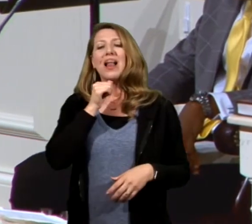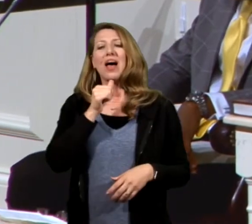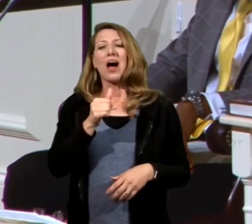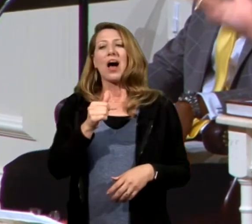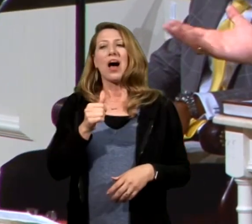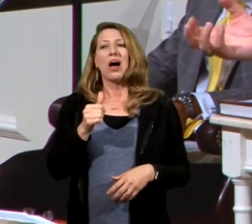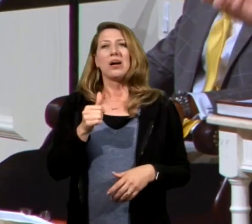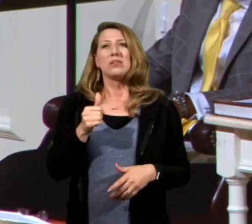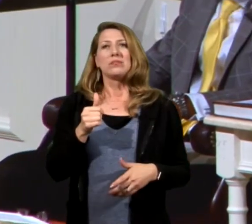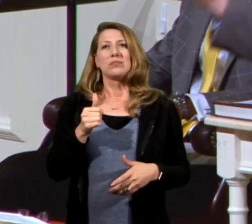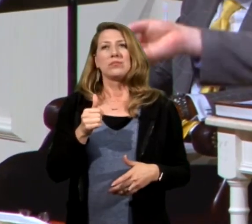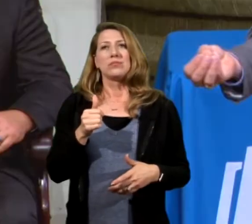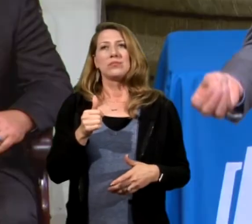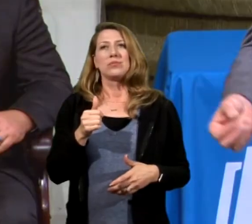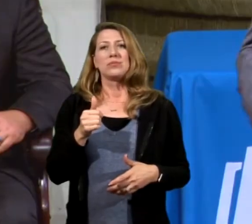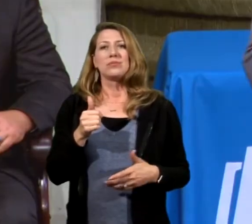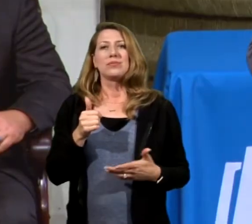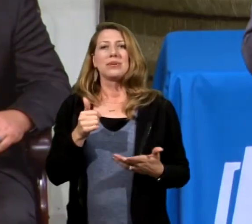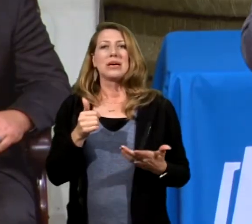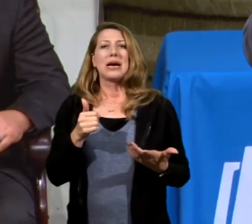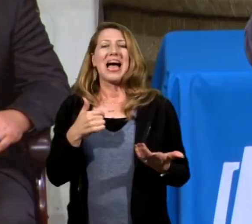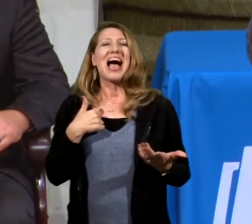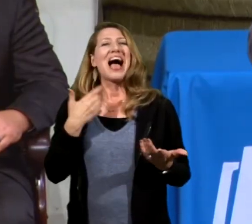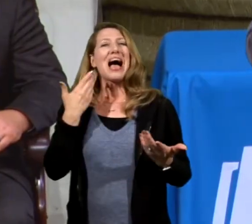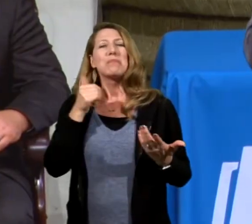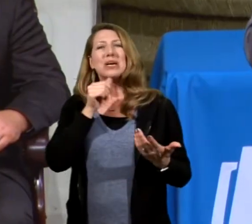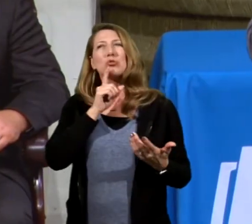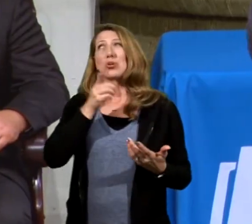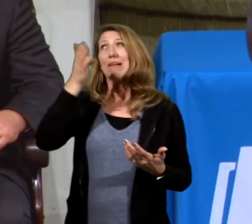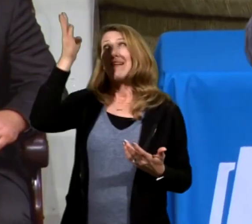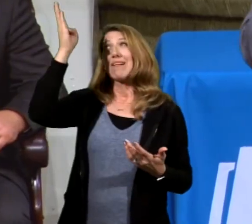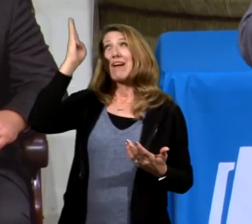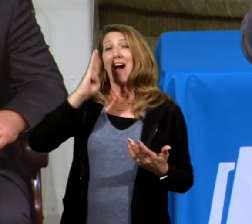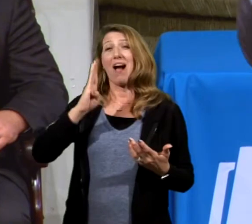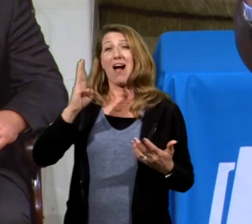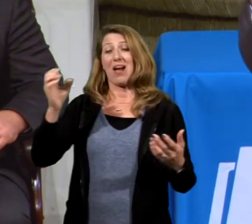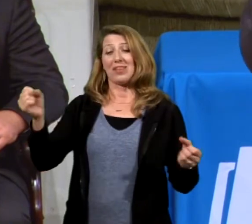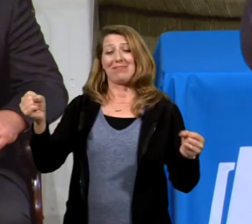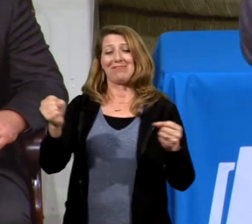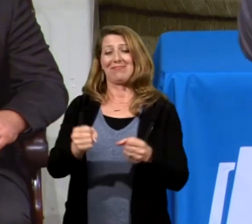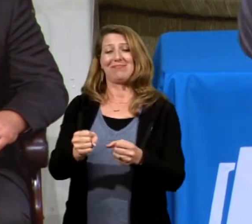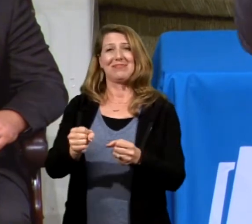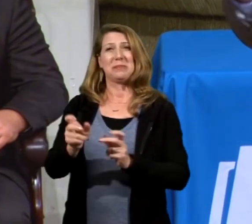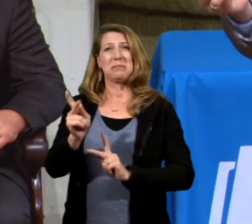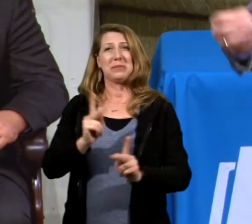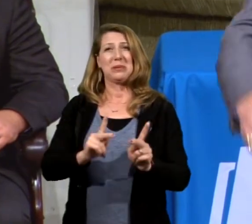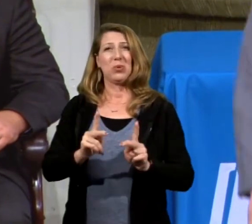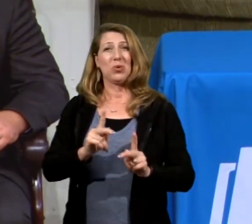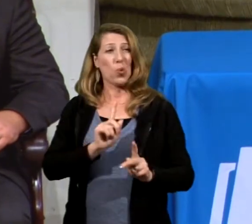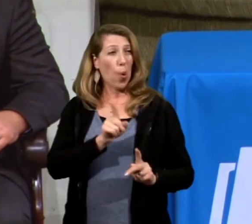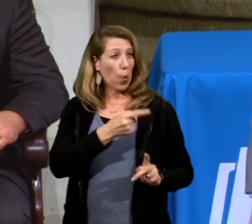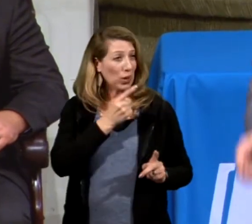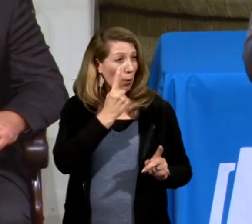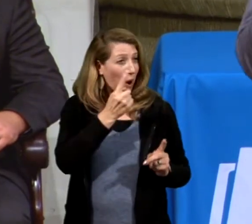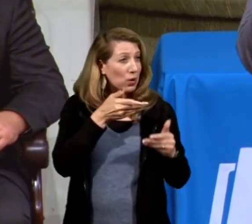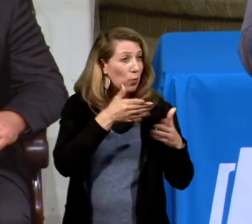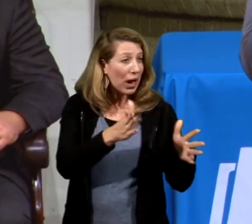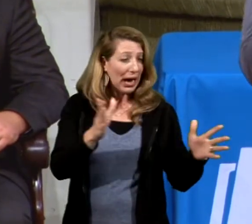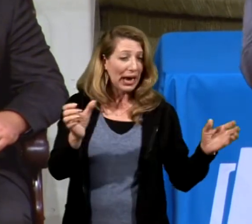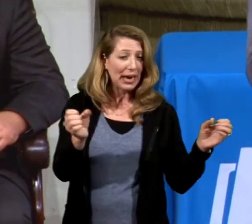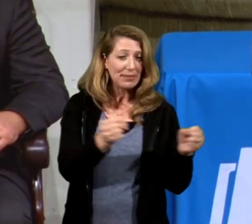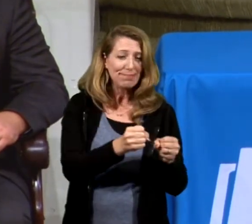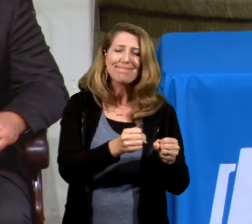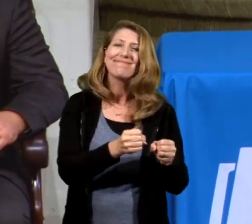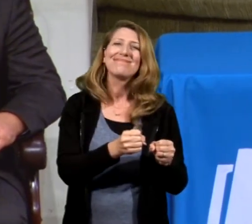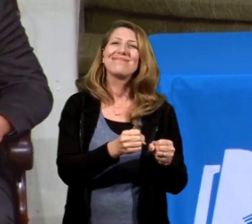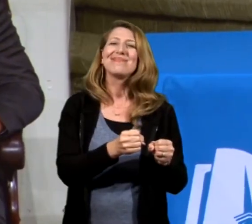somebody who thinks you got a courtship. I don't know. God puts people together in different ways. And to say it's only one way, I don't think so. But I don't think a good